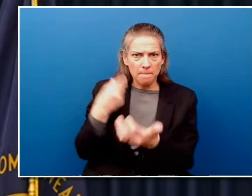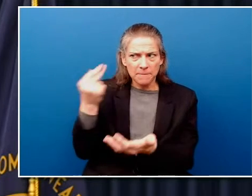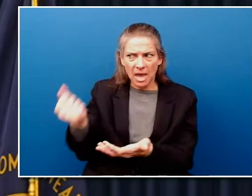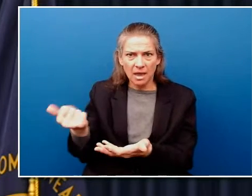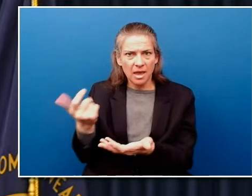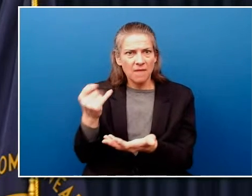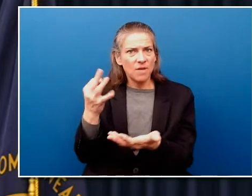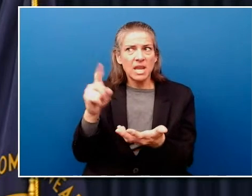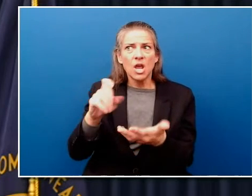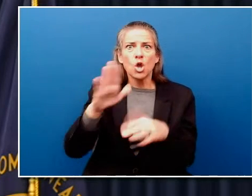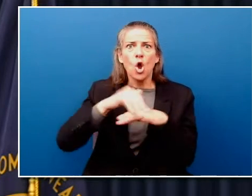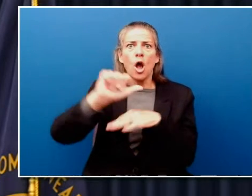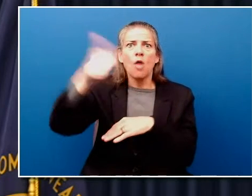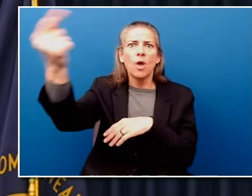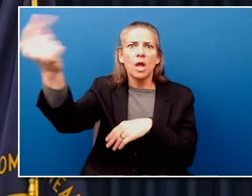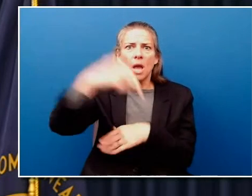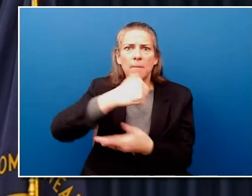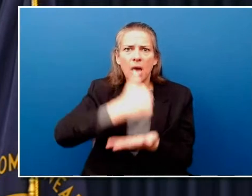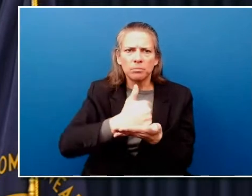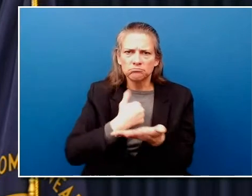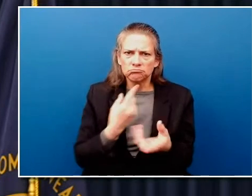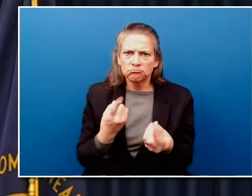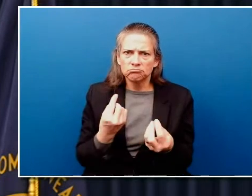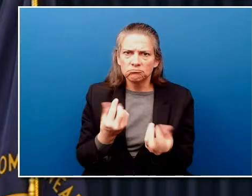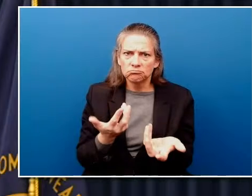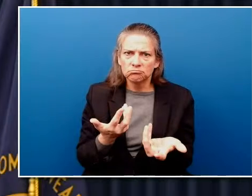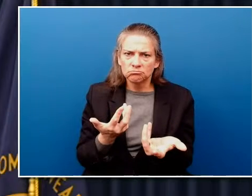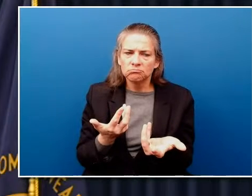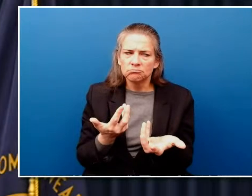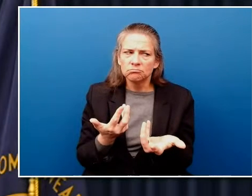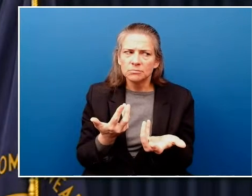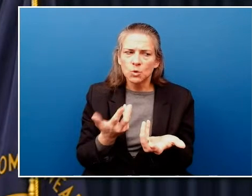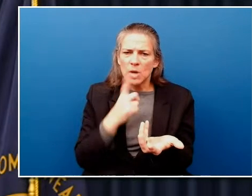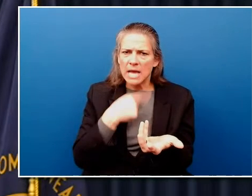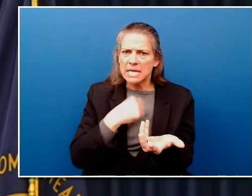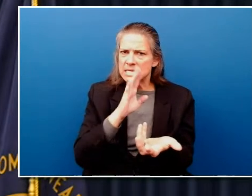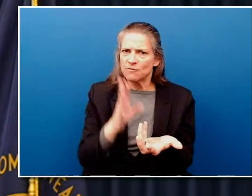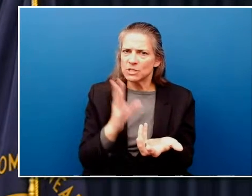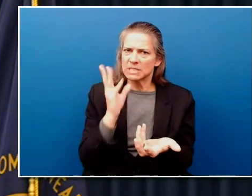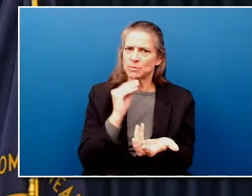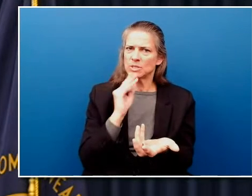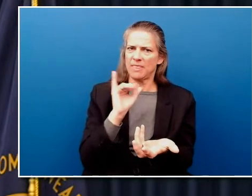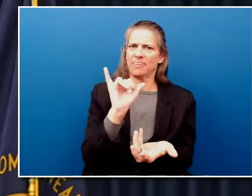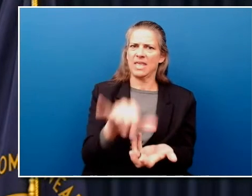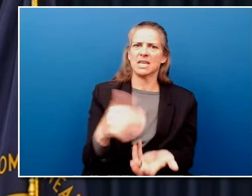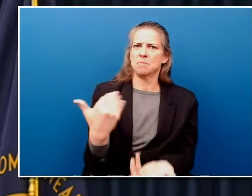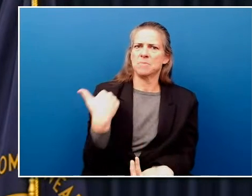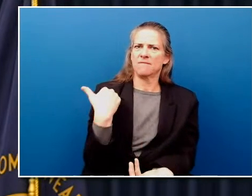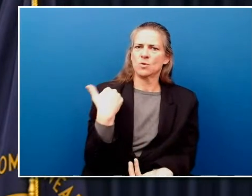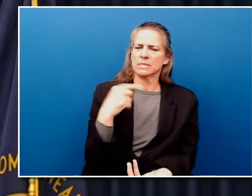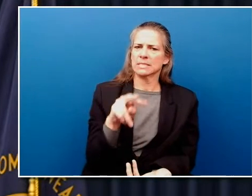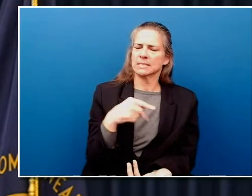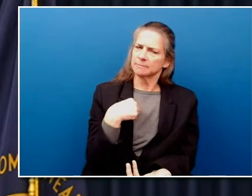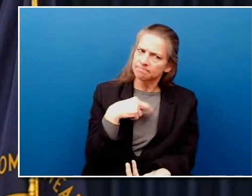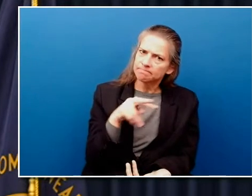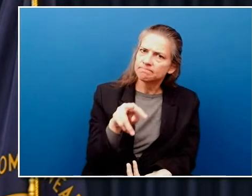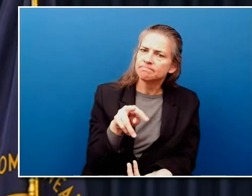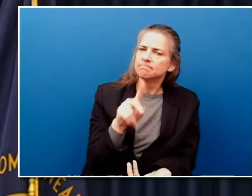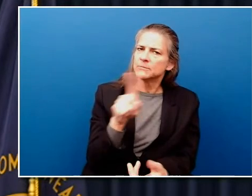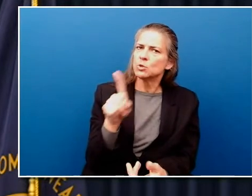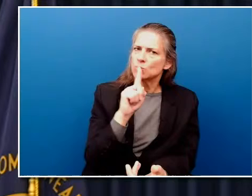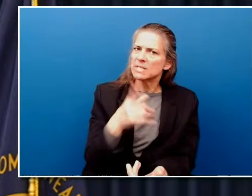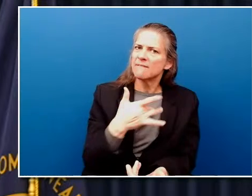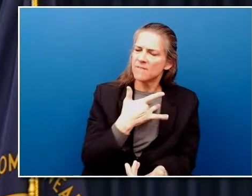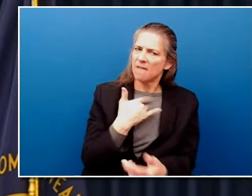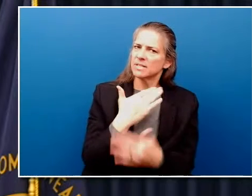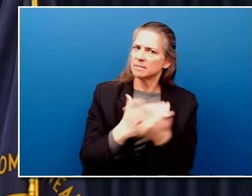in. It presents questions we've never had to answer, but it certainly creates impediments to